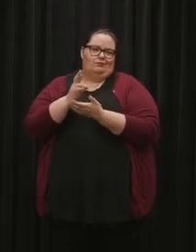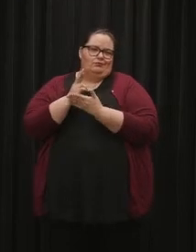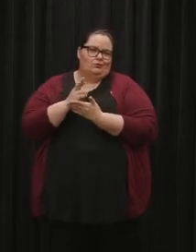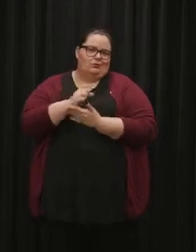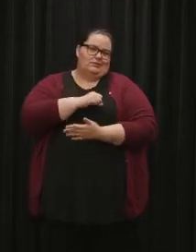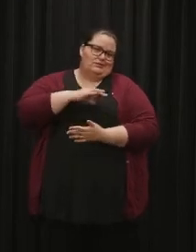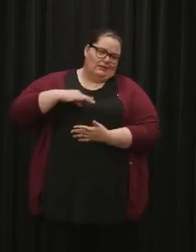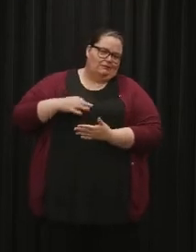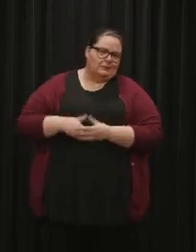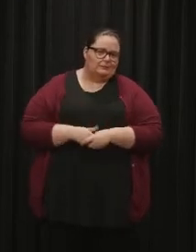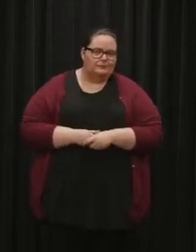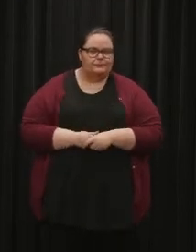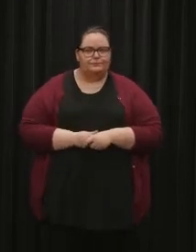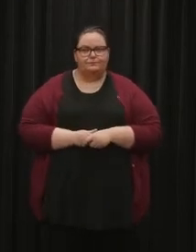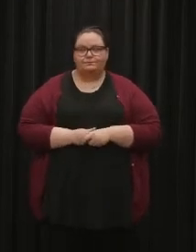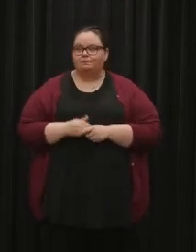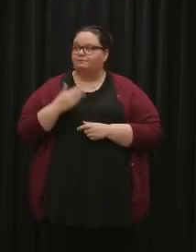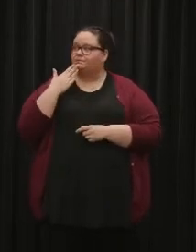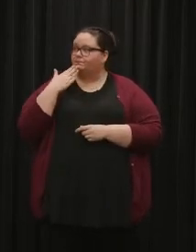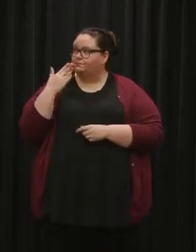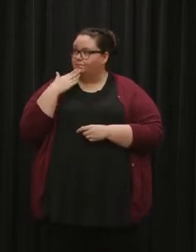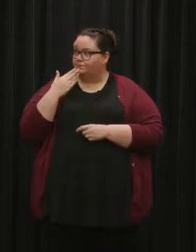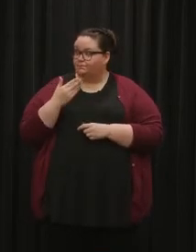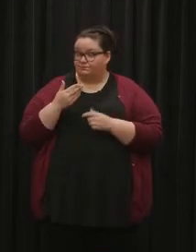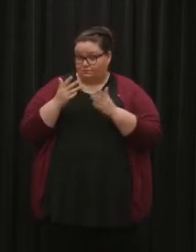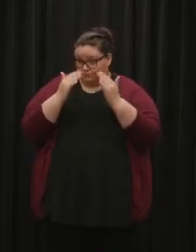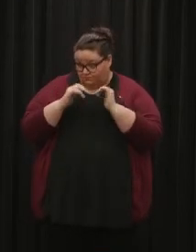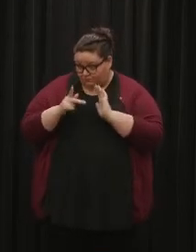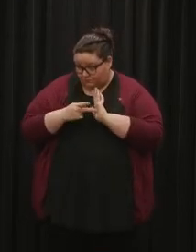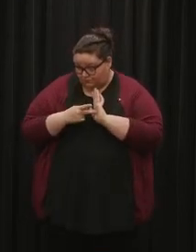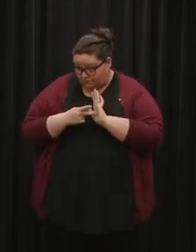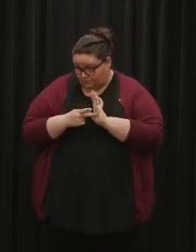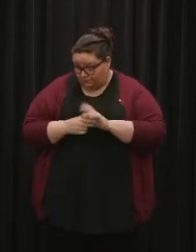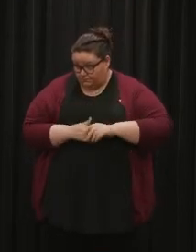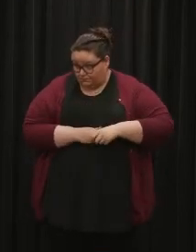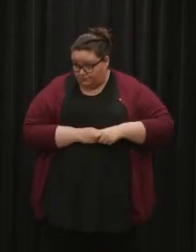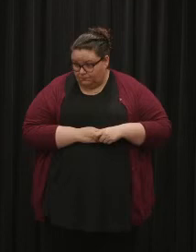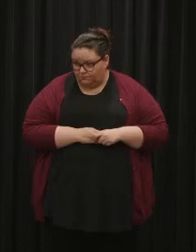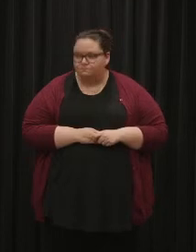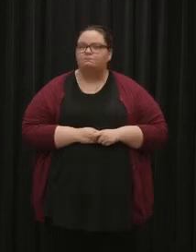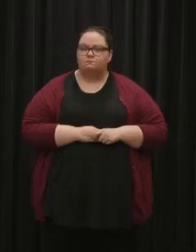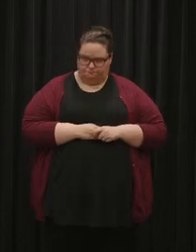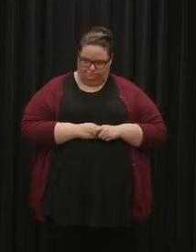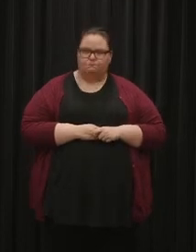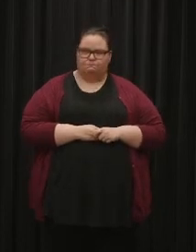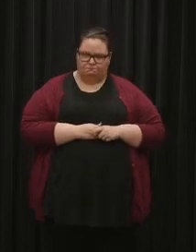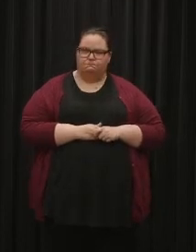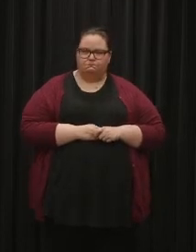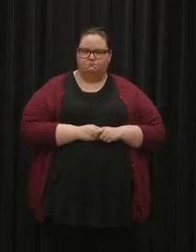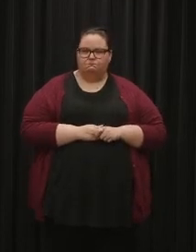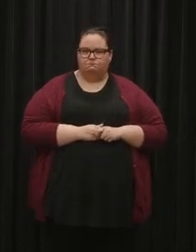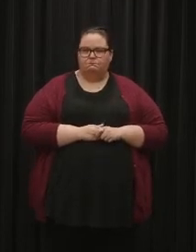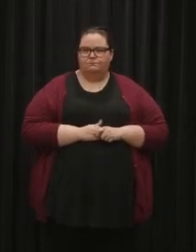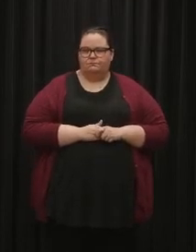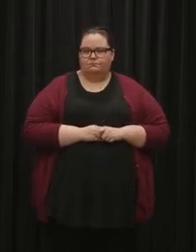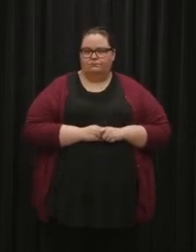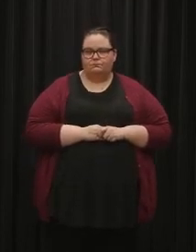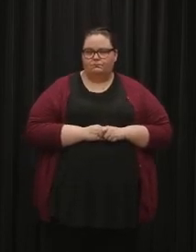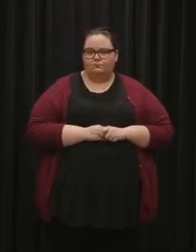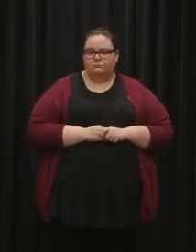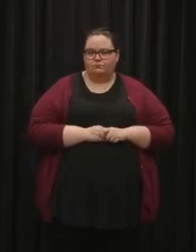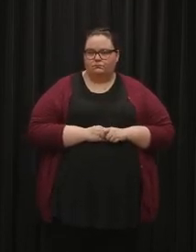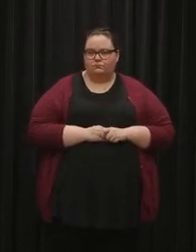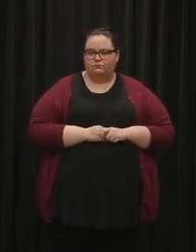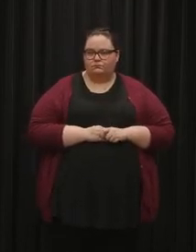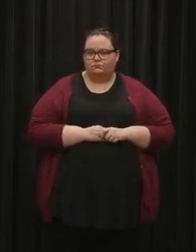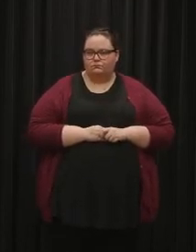reasons. Thank you, Doctor. Mr. Fortnum, do you have a follow-up? I do. I'm wondering how many people